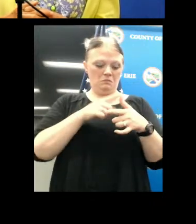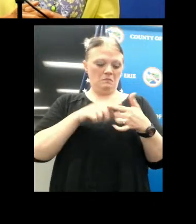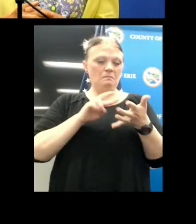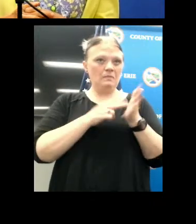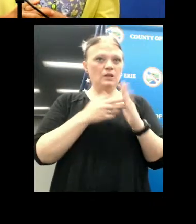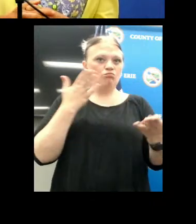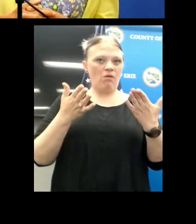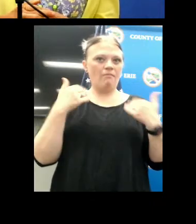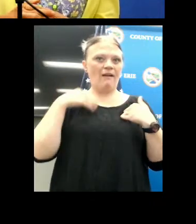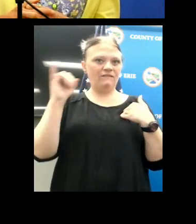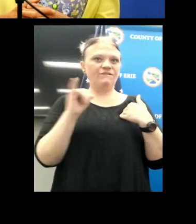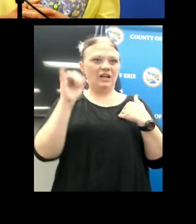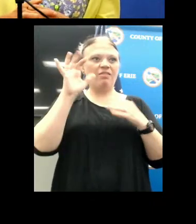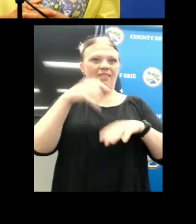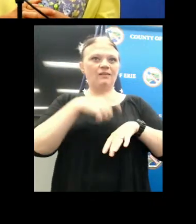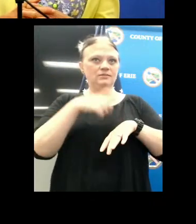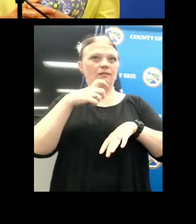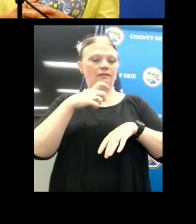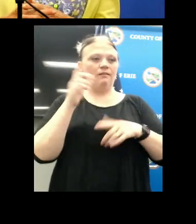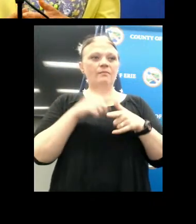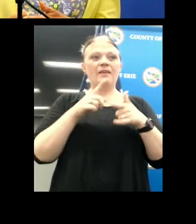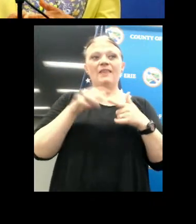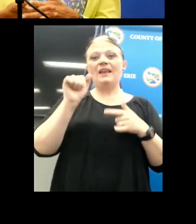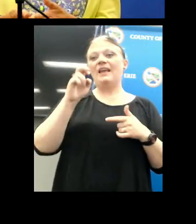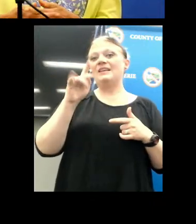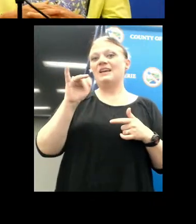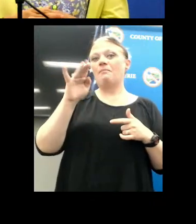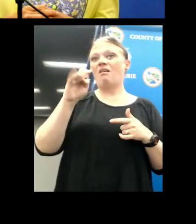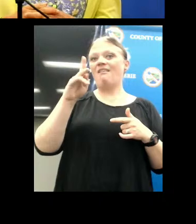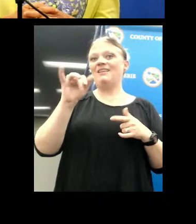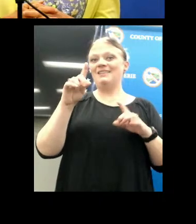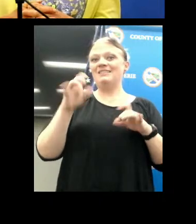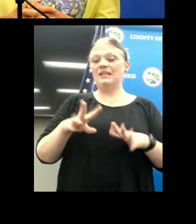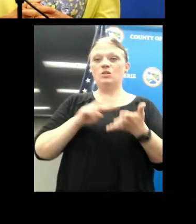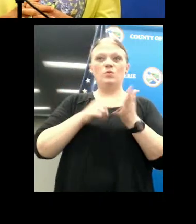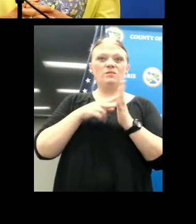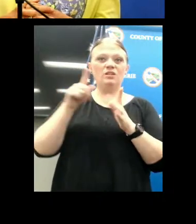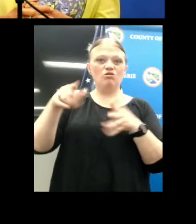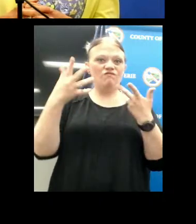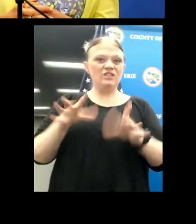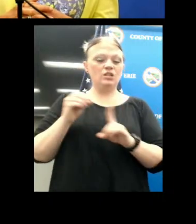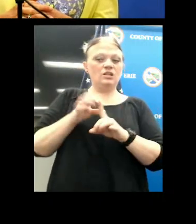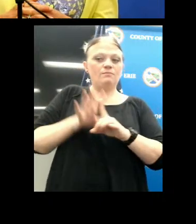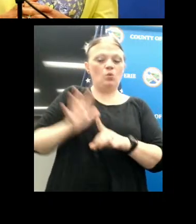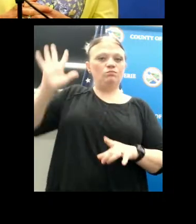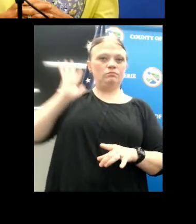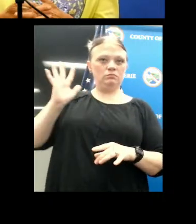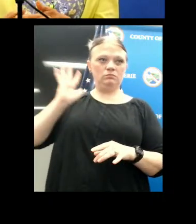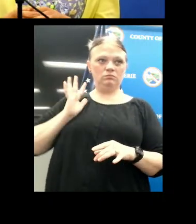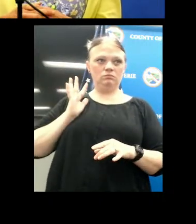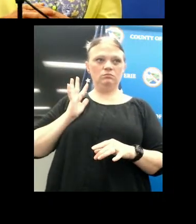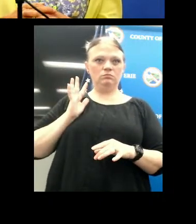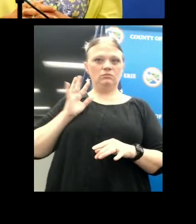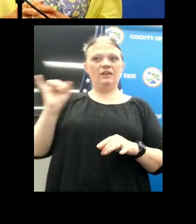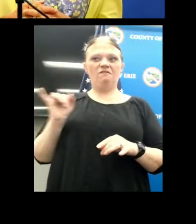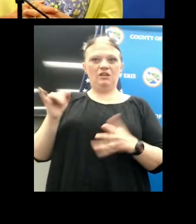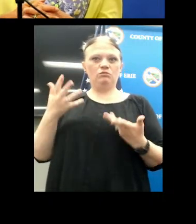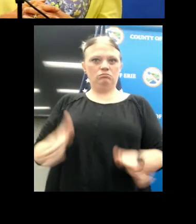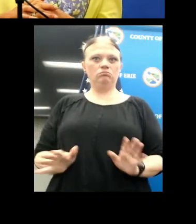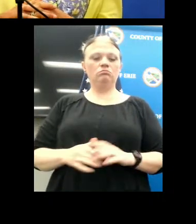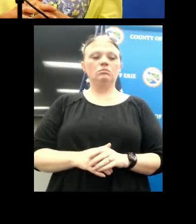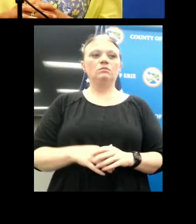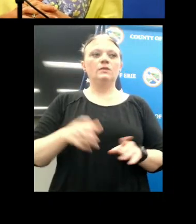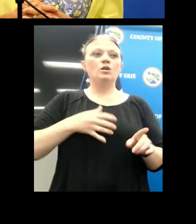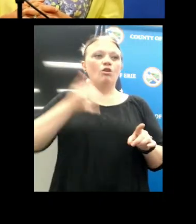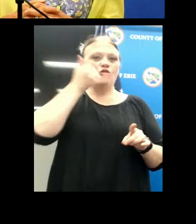at that time, and antibody testing, which tells us if you have been exposed to COVID-19 in the past and been infected.